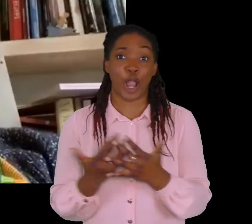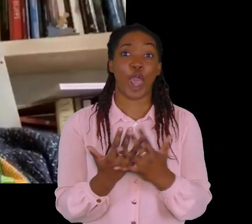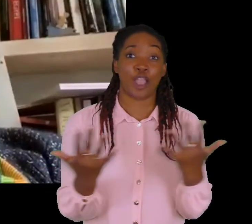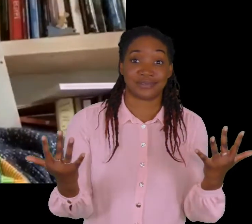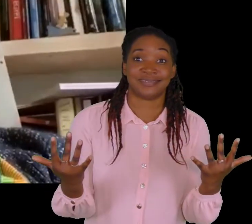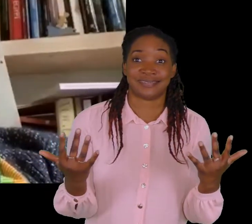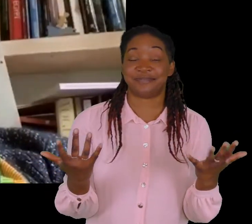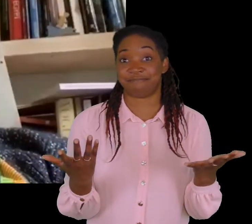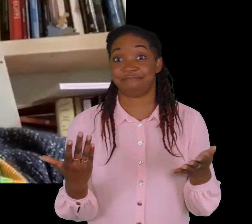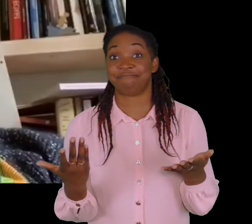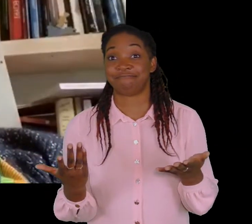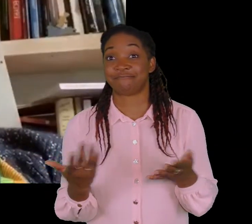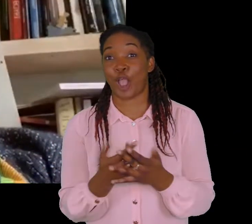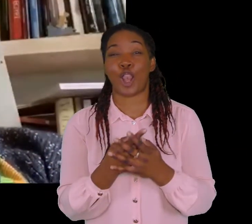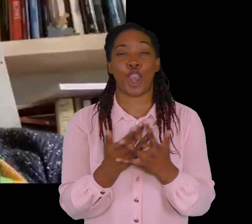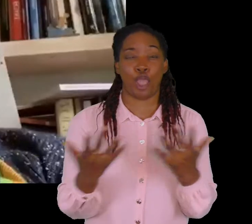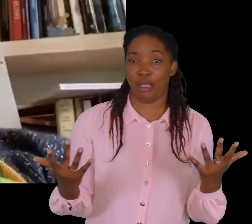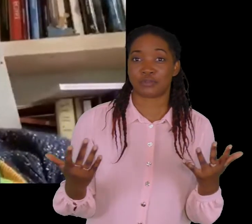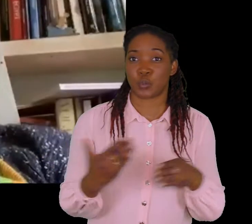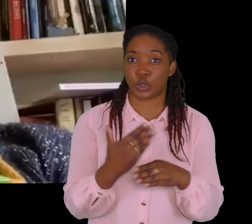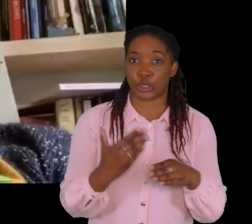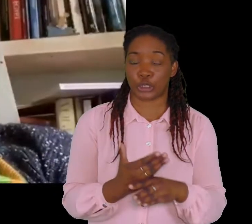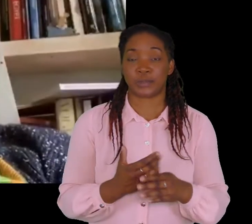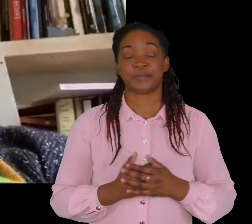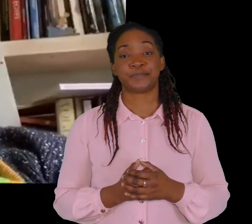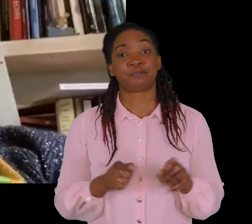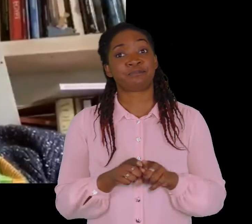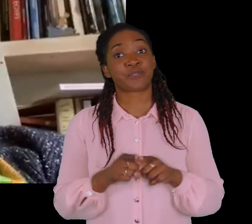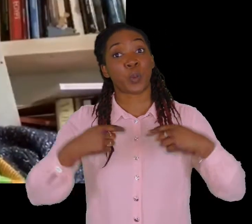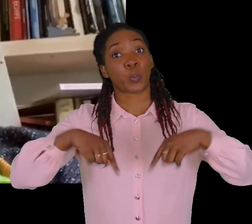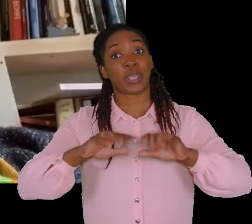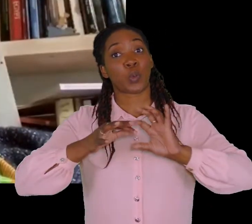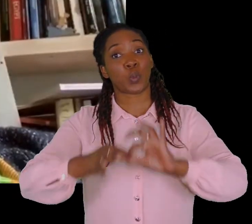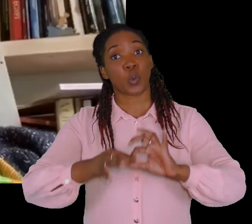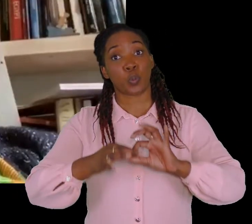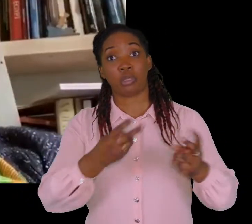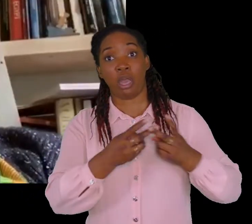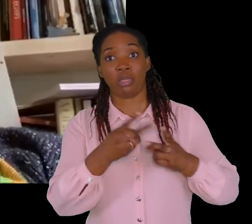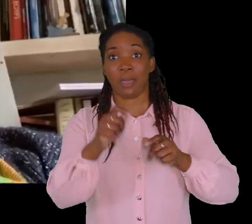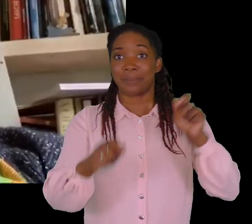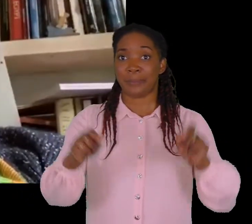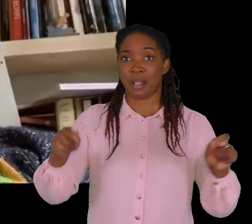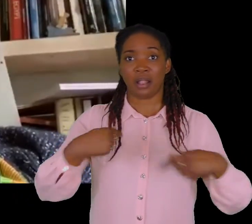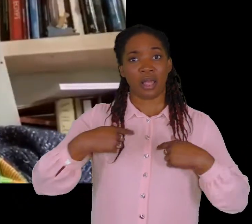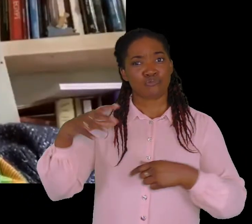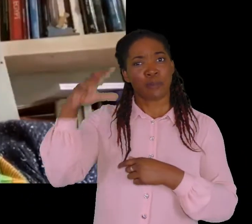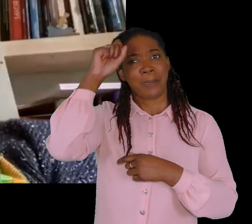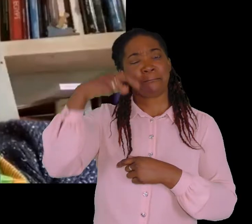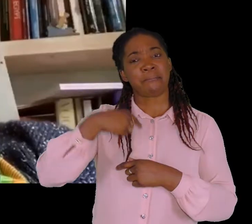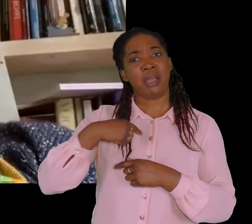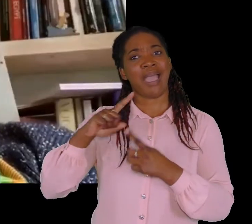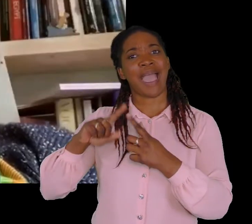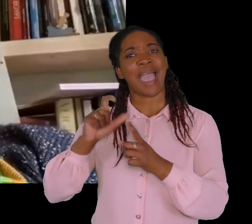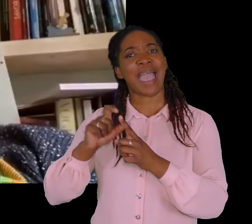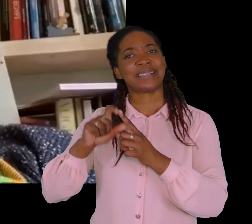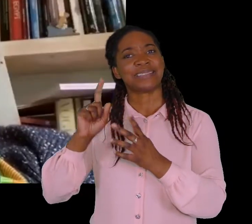And also we worked with other people. I remember when Eddie and Donald came down, and I think Keith